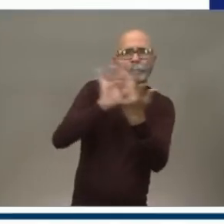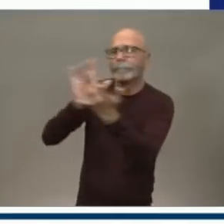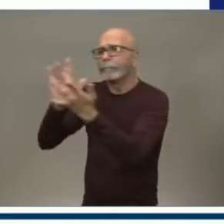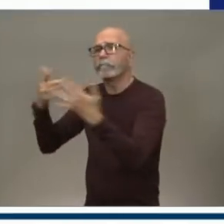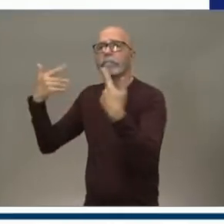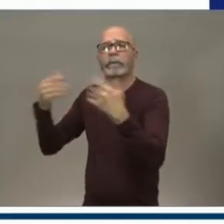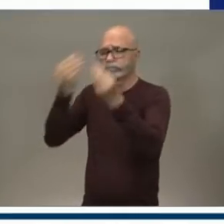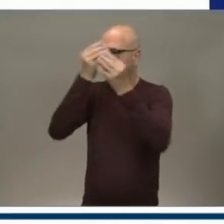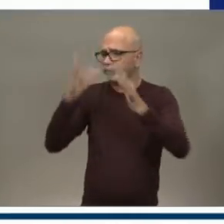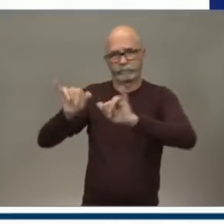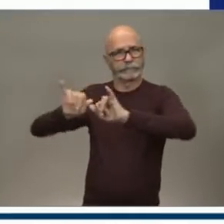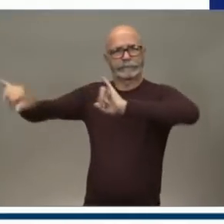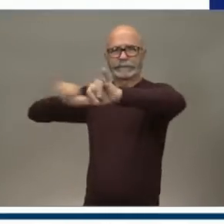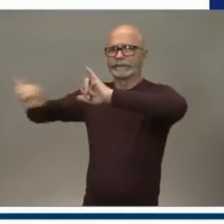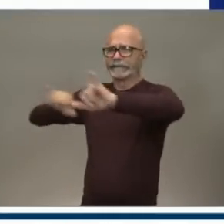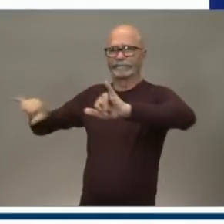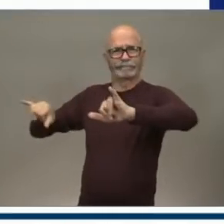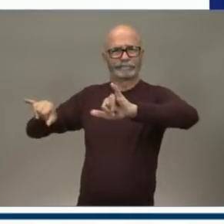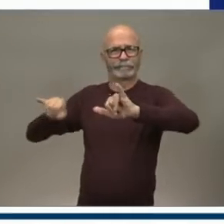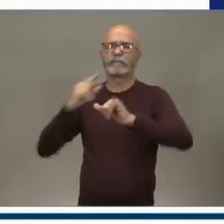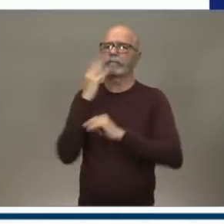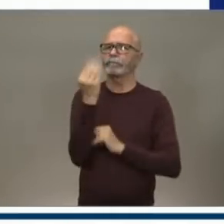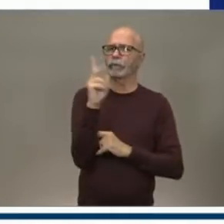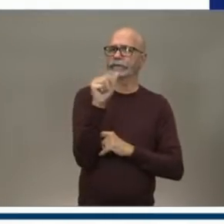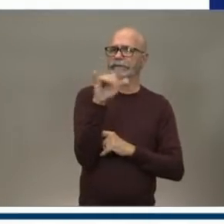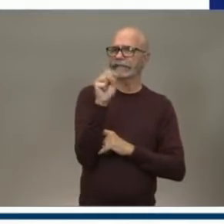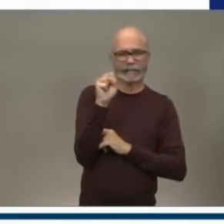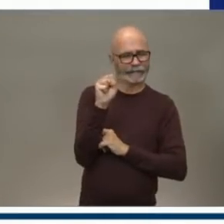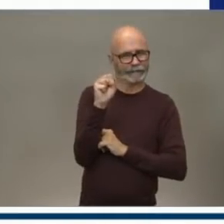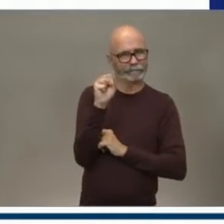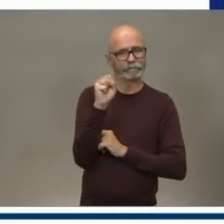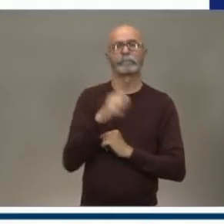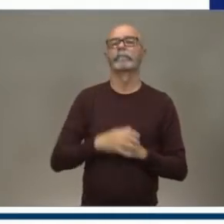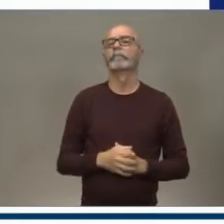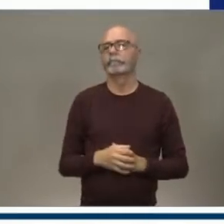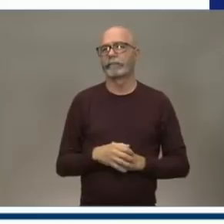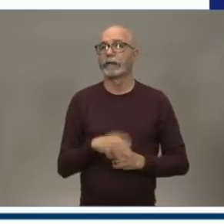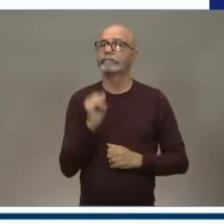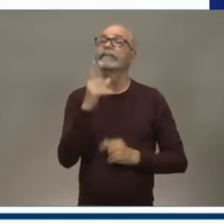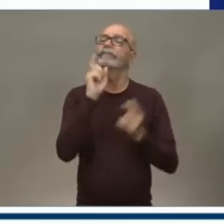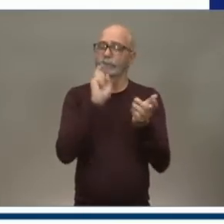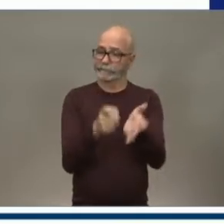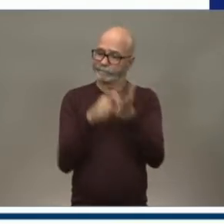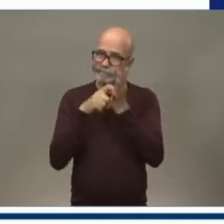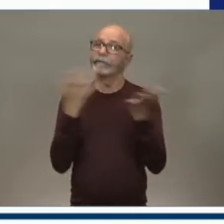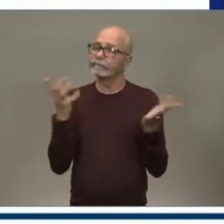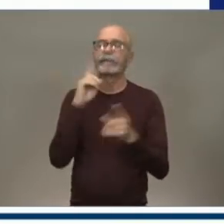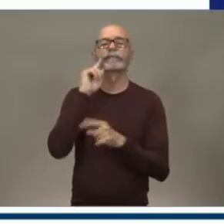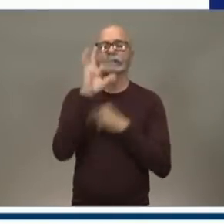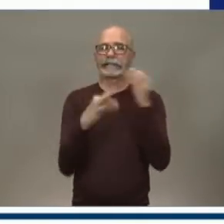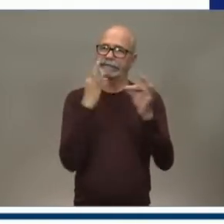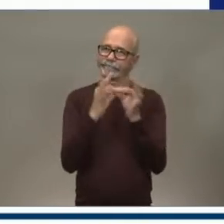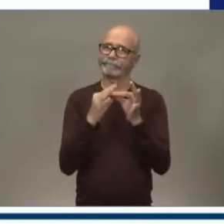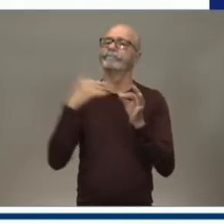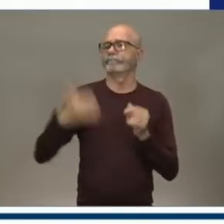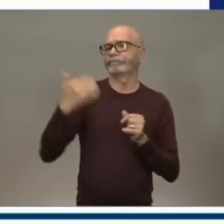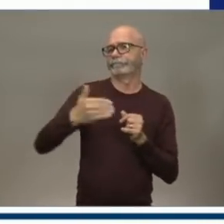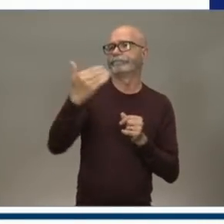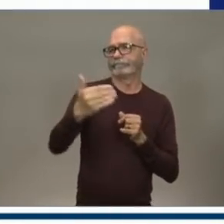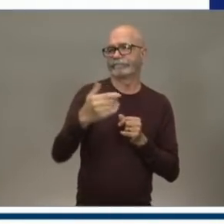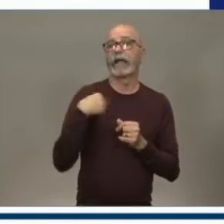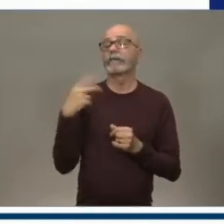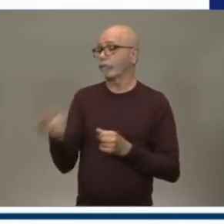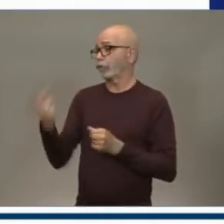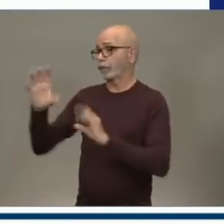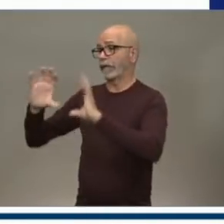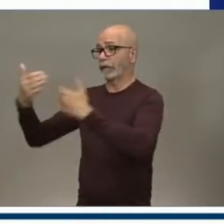days. And if required, testing will be made available. The classrooms have been shut down and the cleaning protocols that